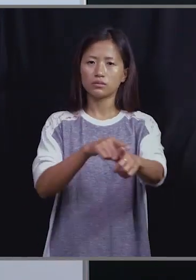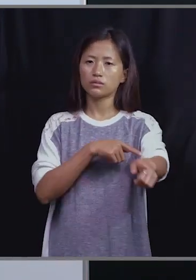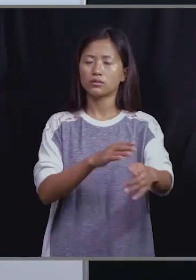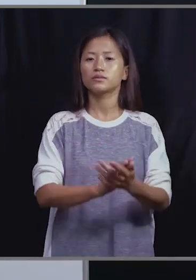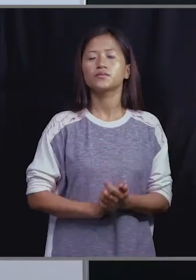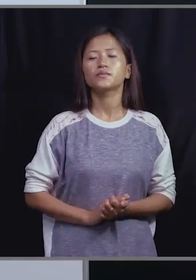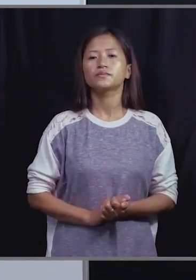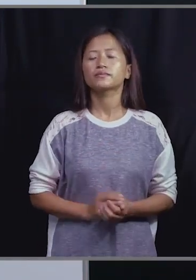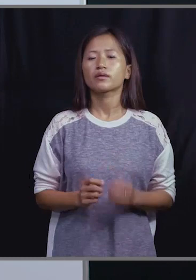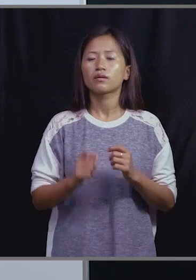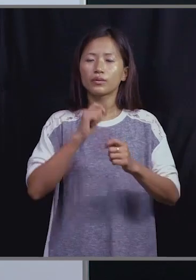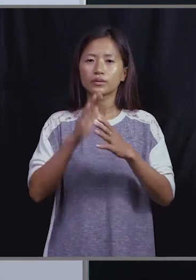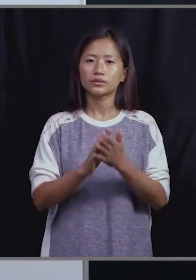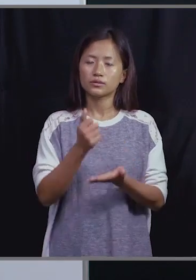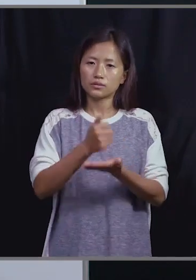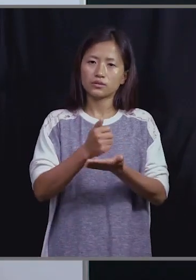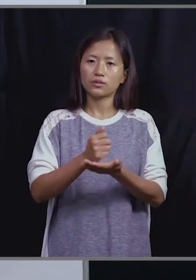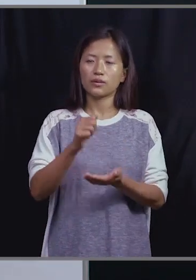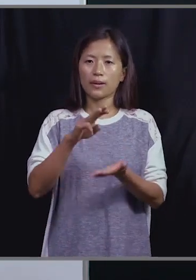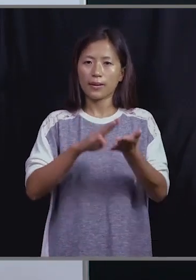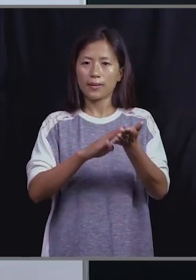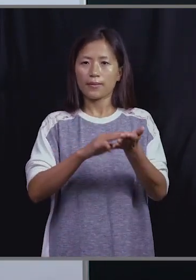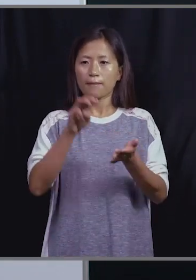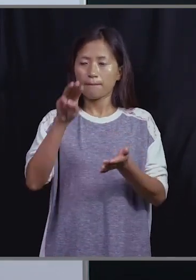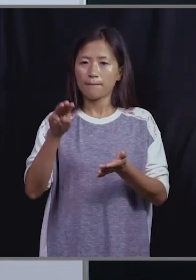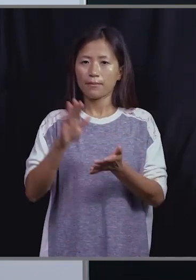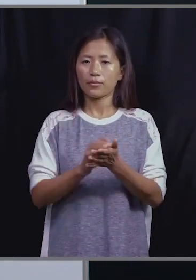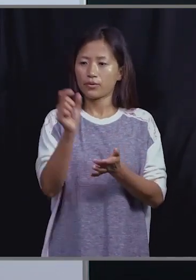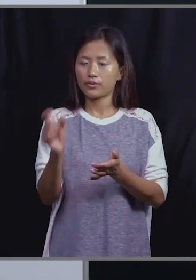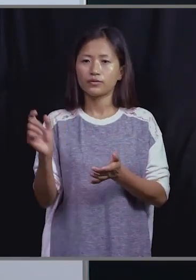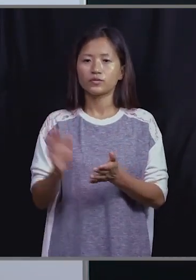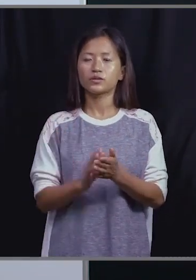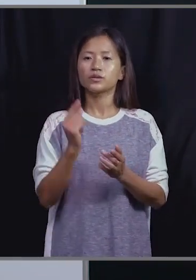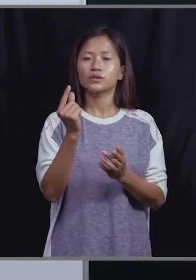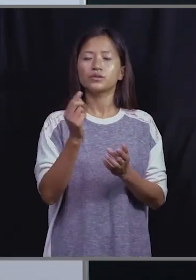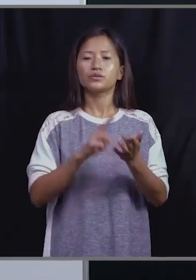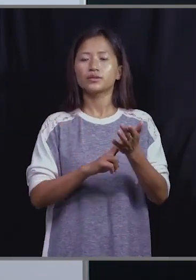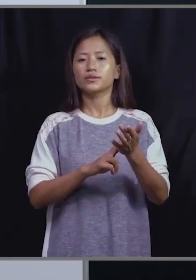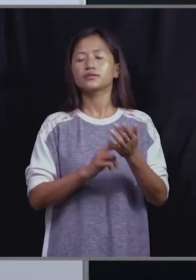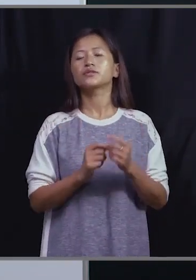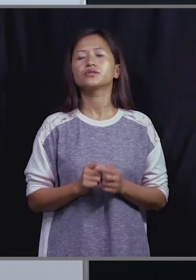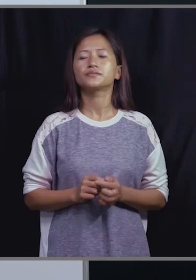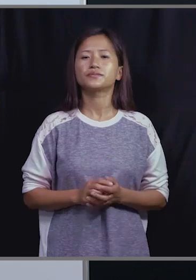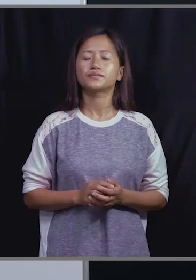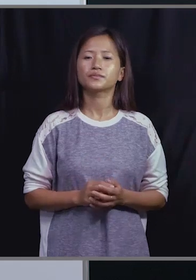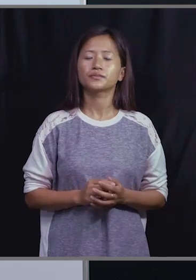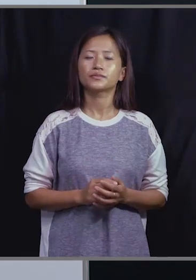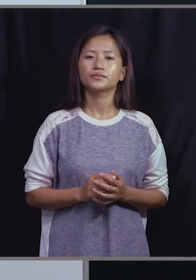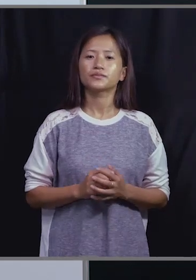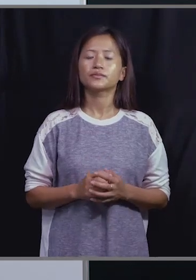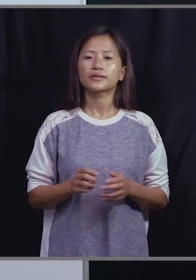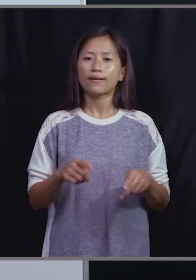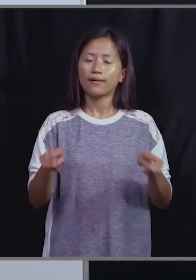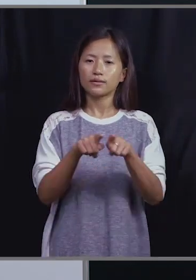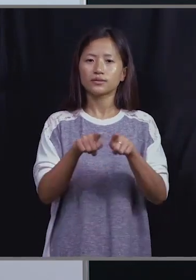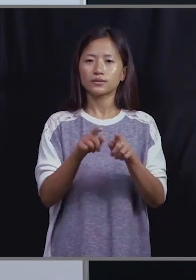going on, they decided to be a member of the United Nations. Okay, they applied to be a member of the United Nations